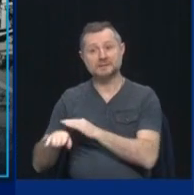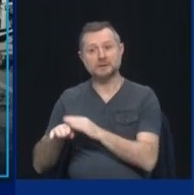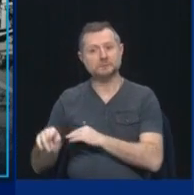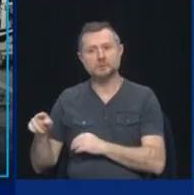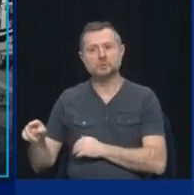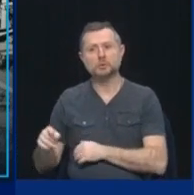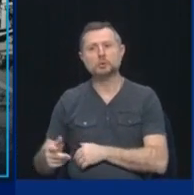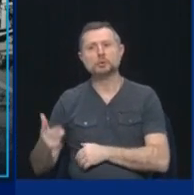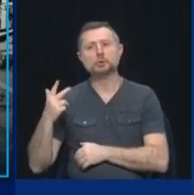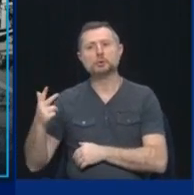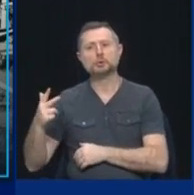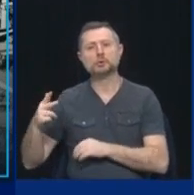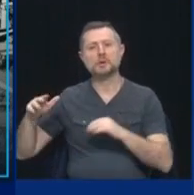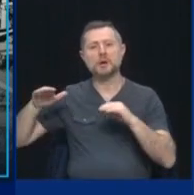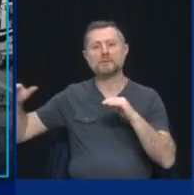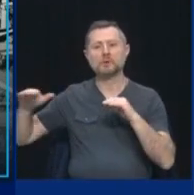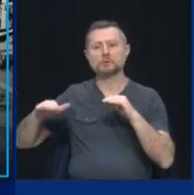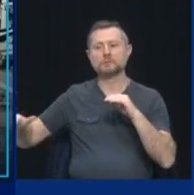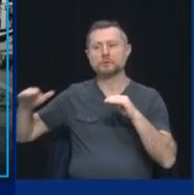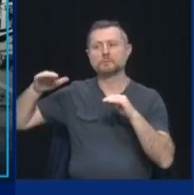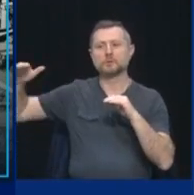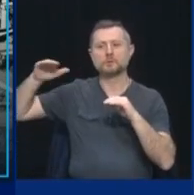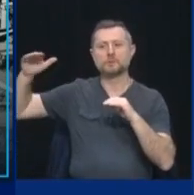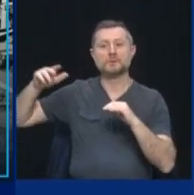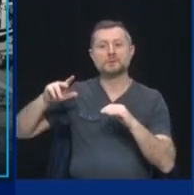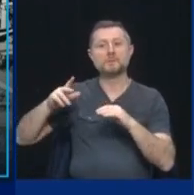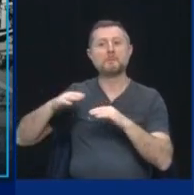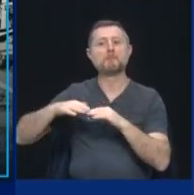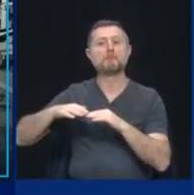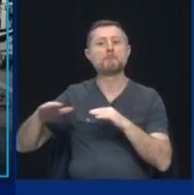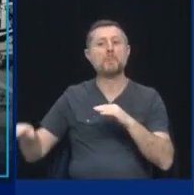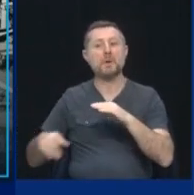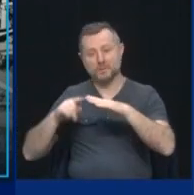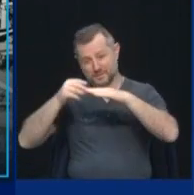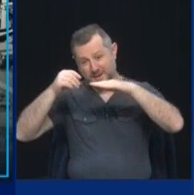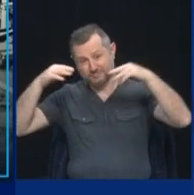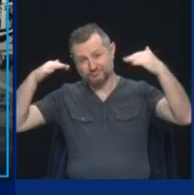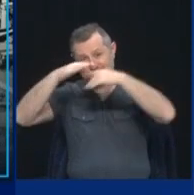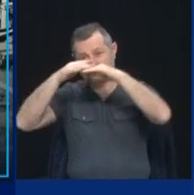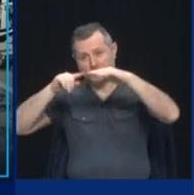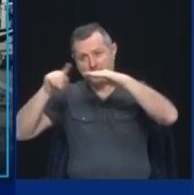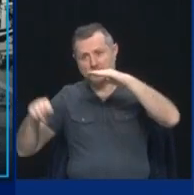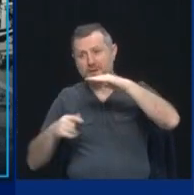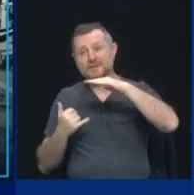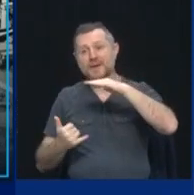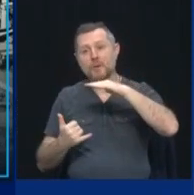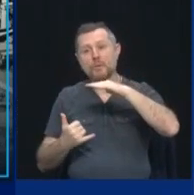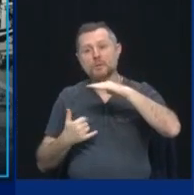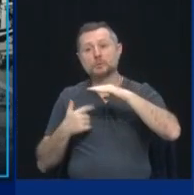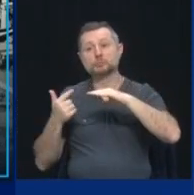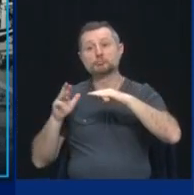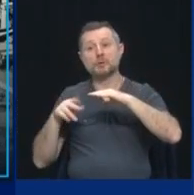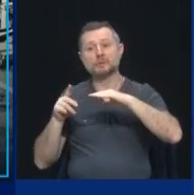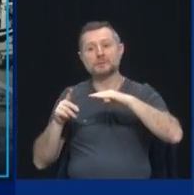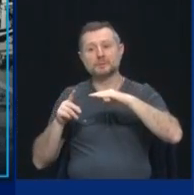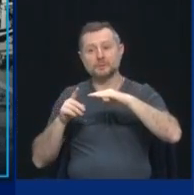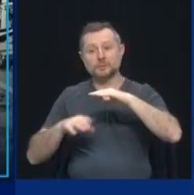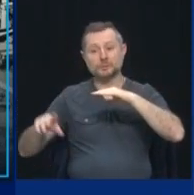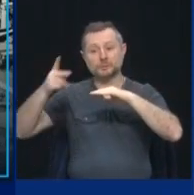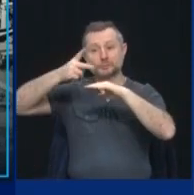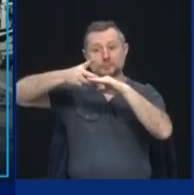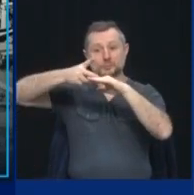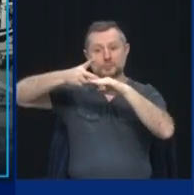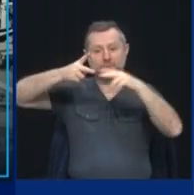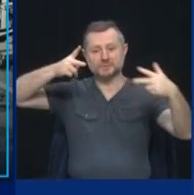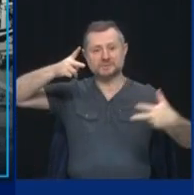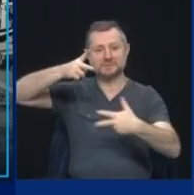three stories below the existing Grand Central two stories.